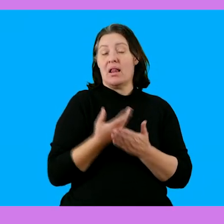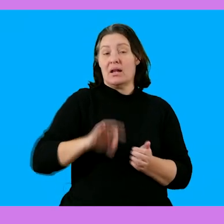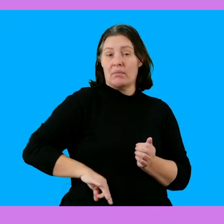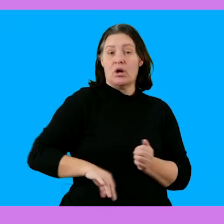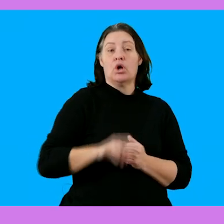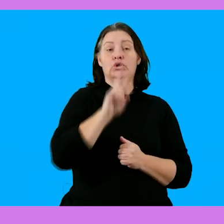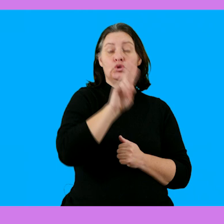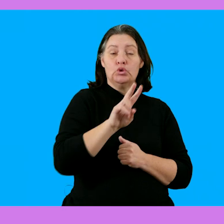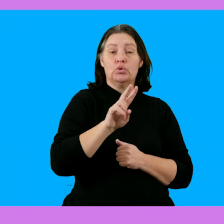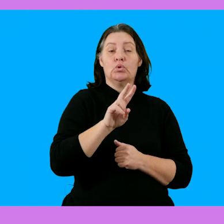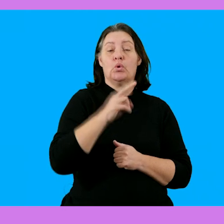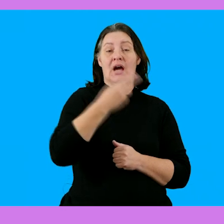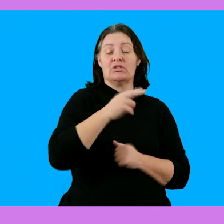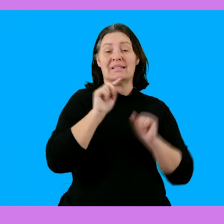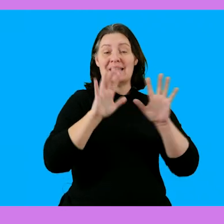income of